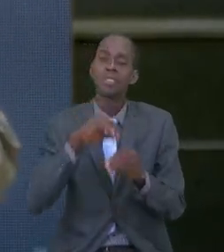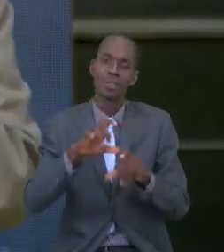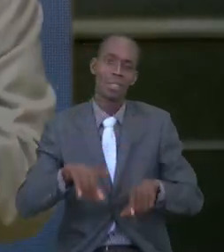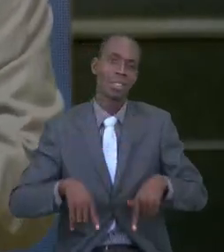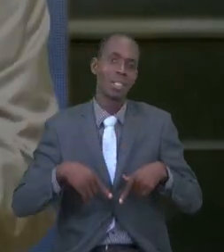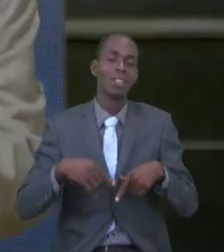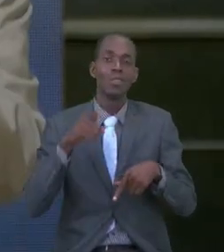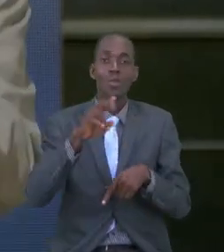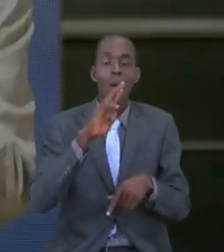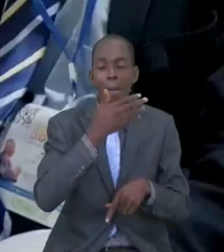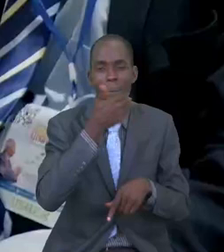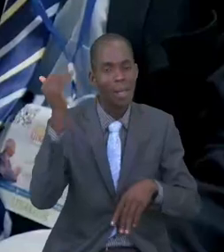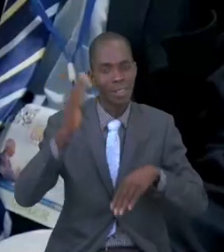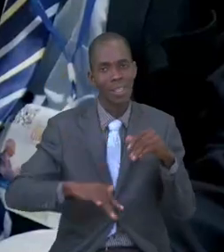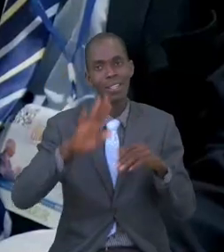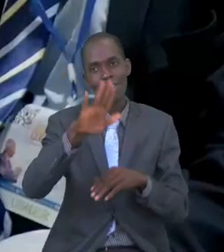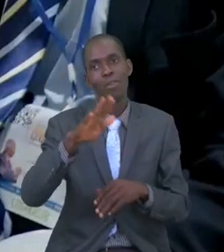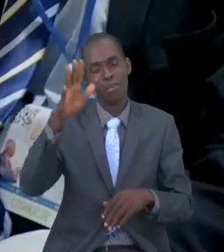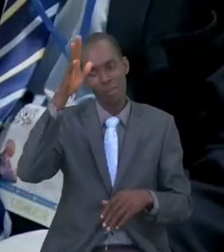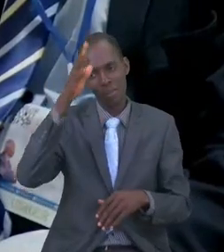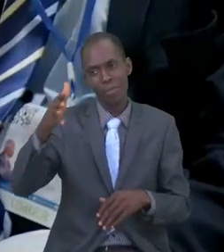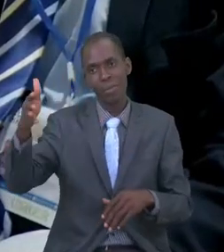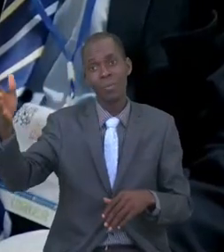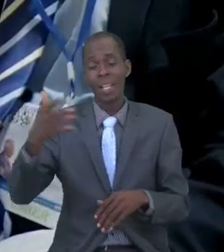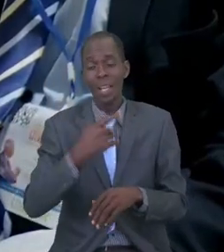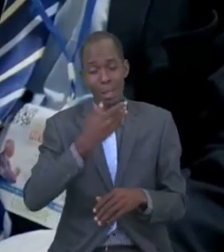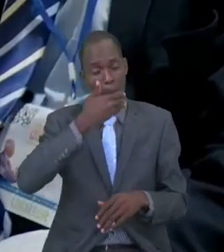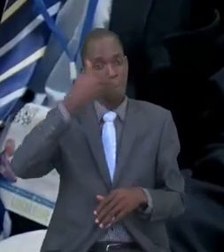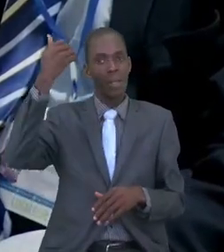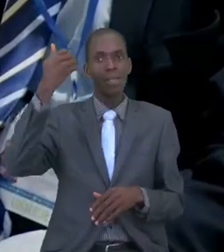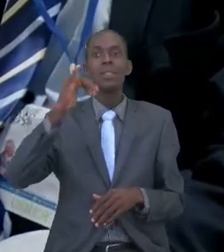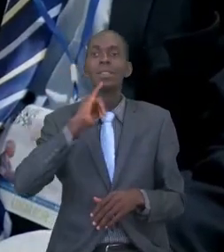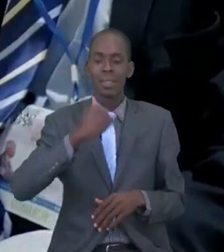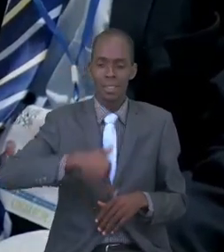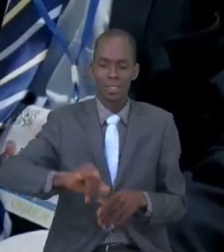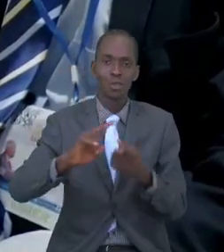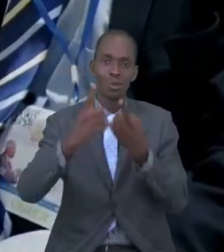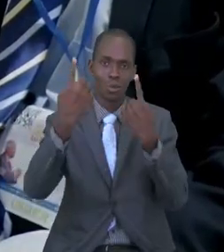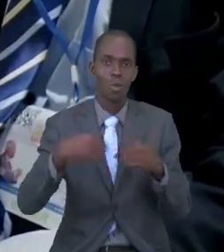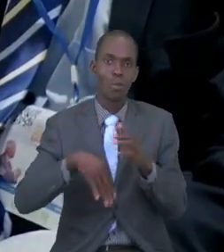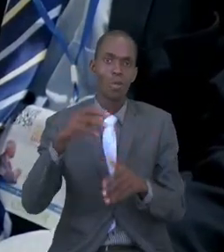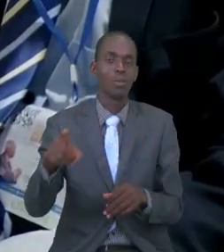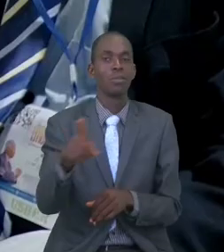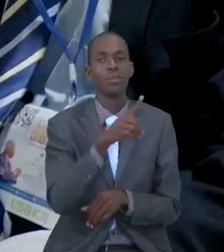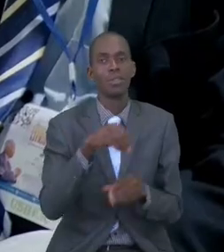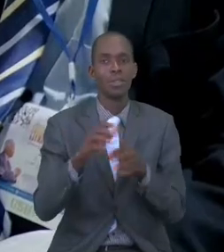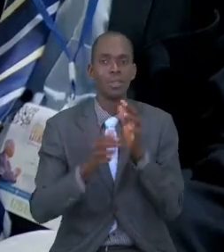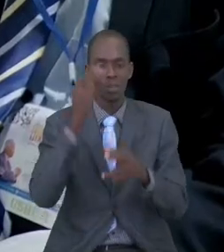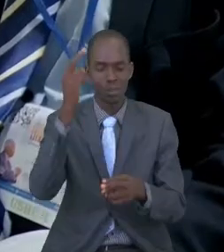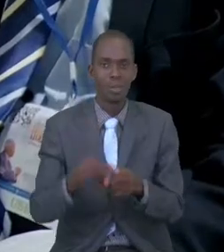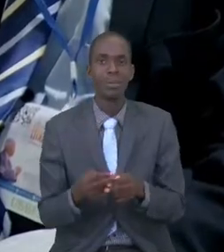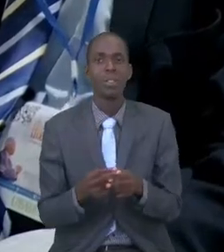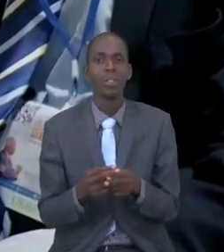fathers. Yeah. And the best is still to come. Yeah. I said the best is still to